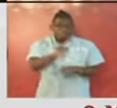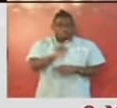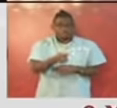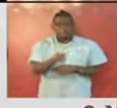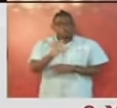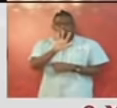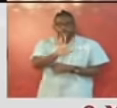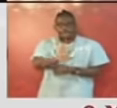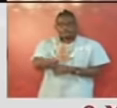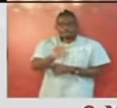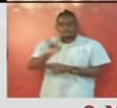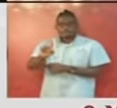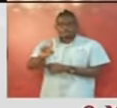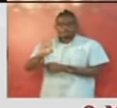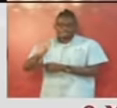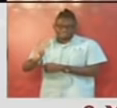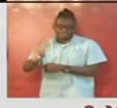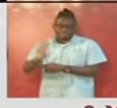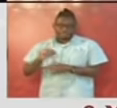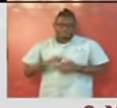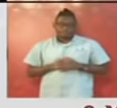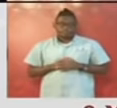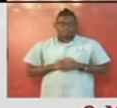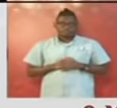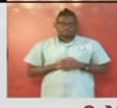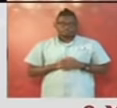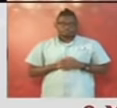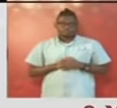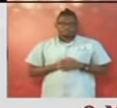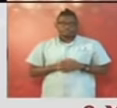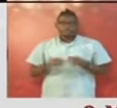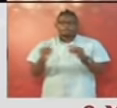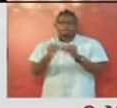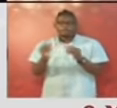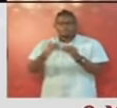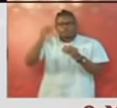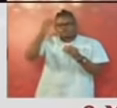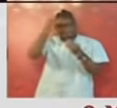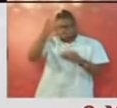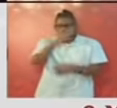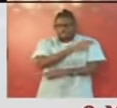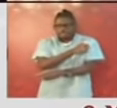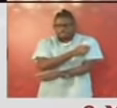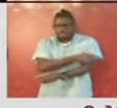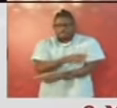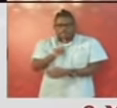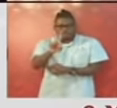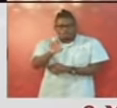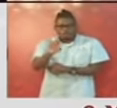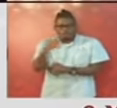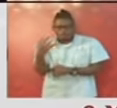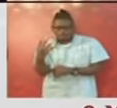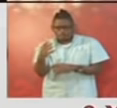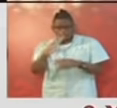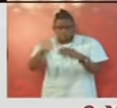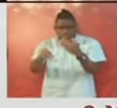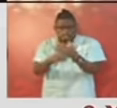1,516. If we go into a little more detail with the hospitals, we look at 104 in the hospitals, as I said before. At the